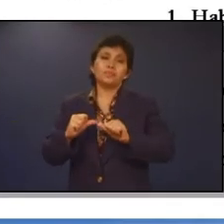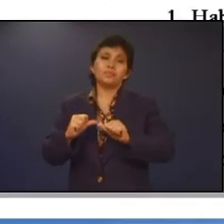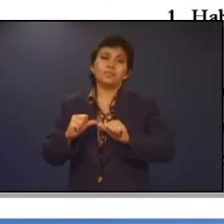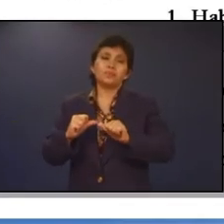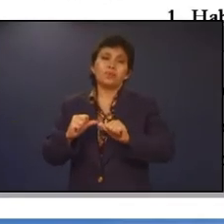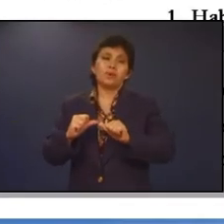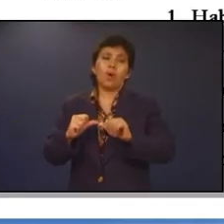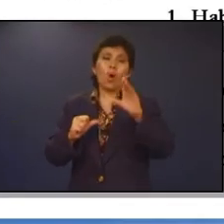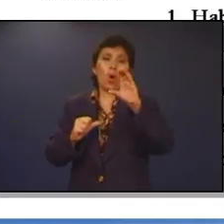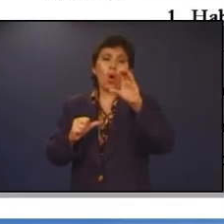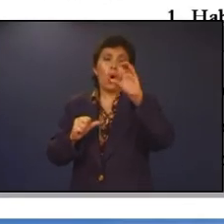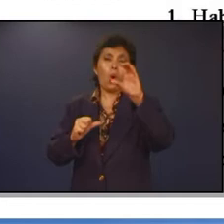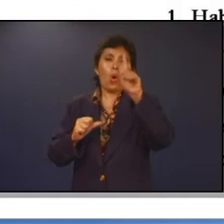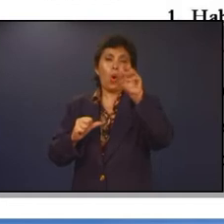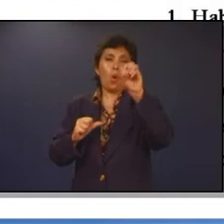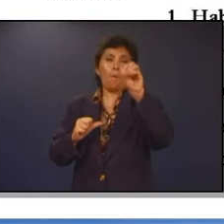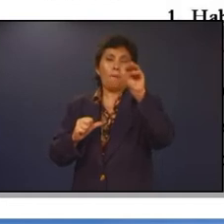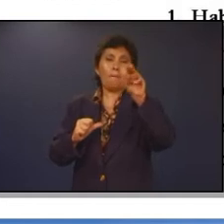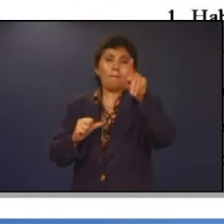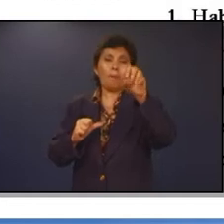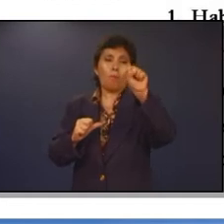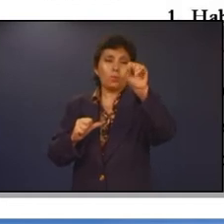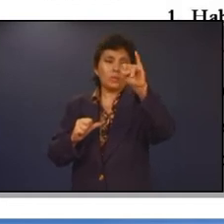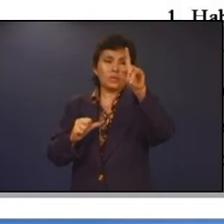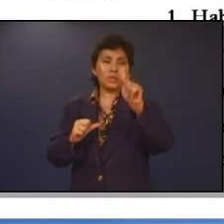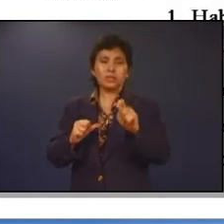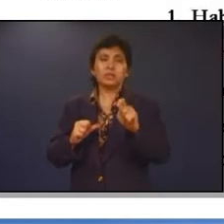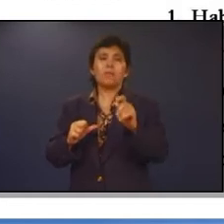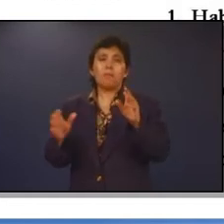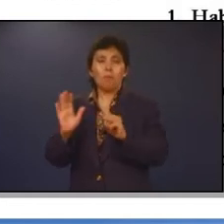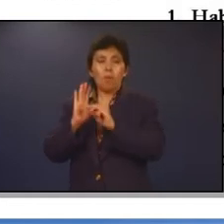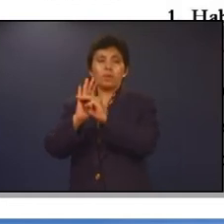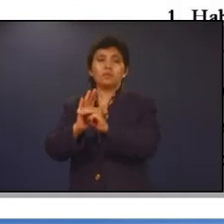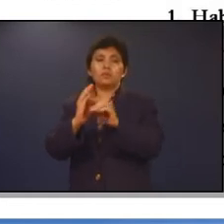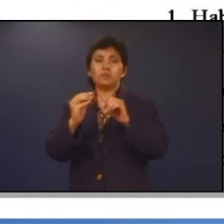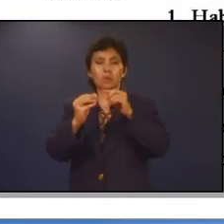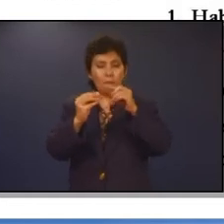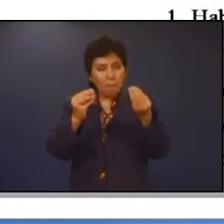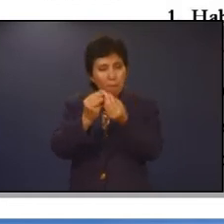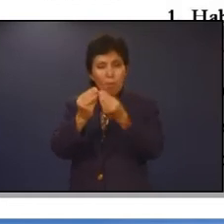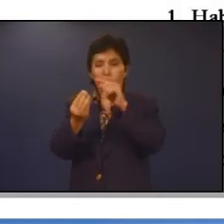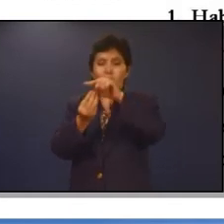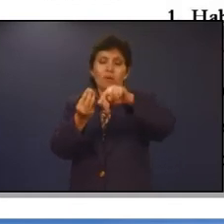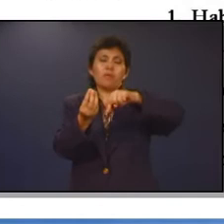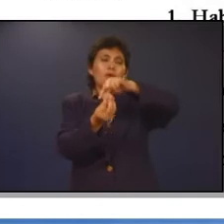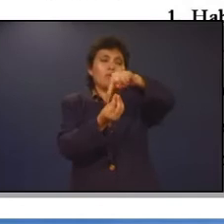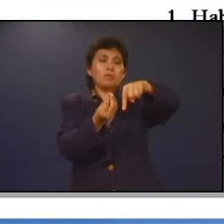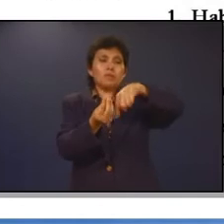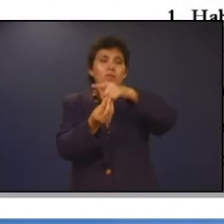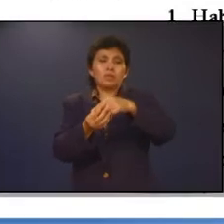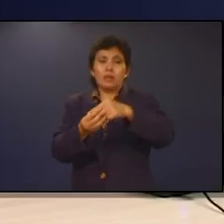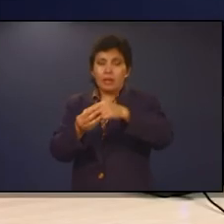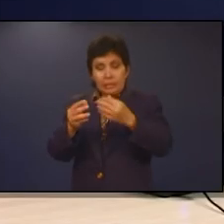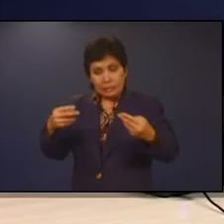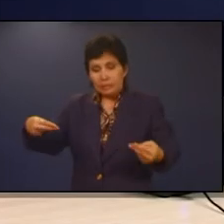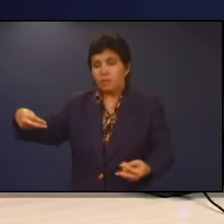Composite model, it looks more on the rounded model. It's more rounded. It is attitude, behavior